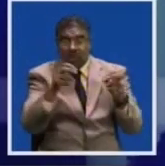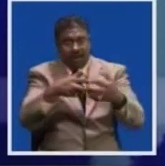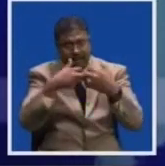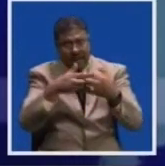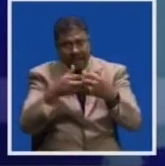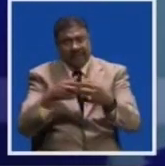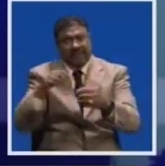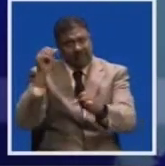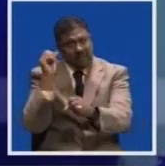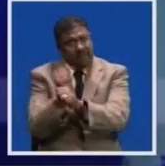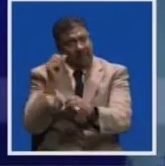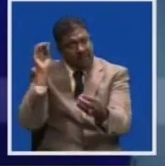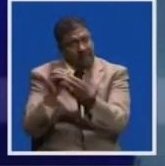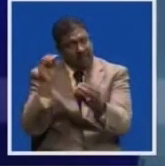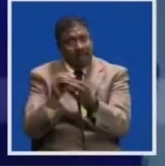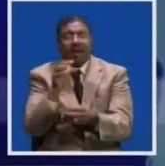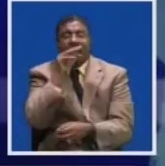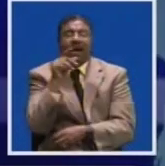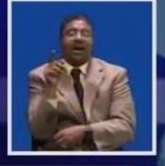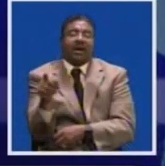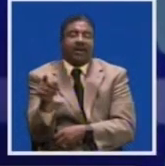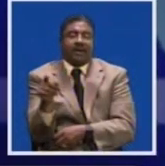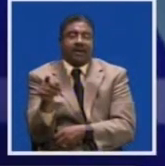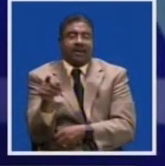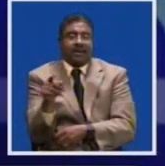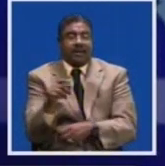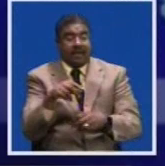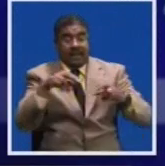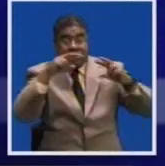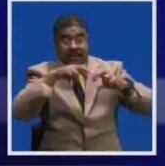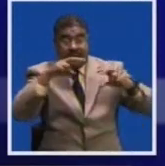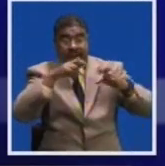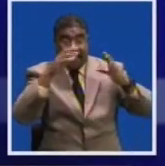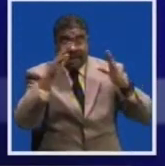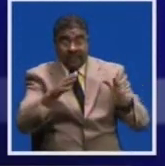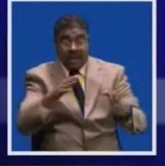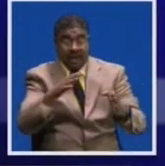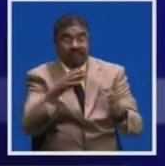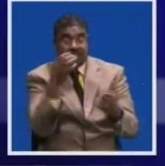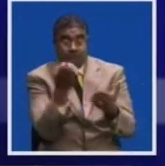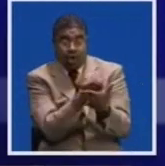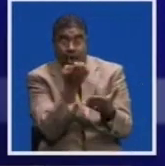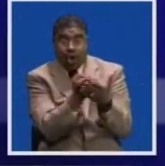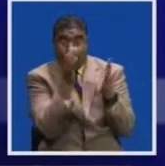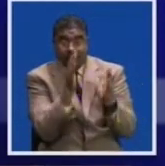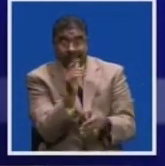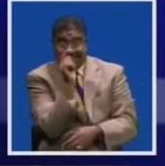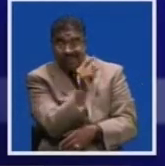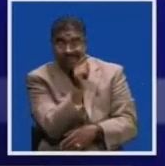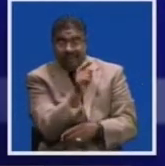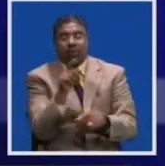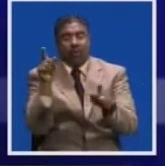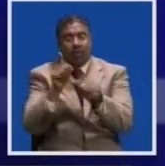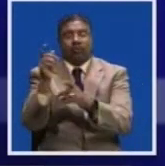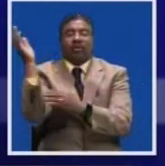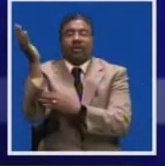Manufacturing Sector. And ERB research economist Cletus Sikwanda, who was one of the